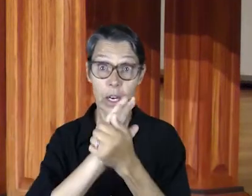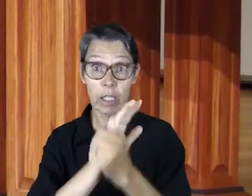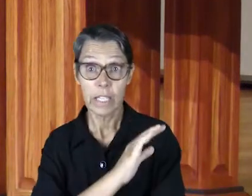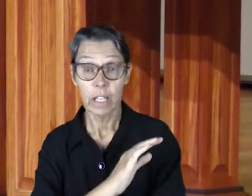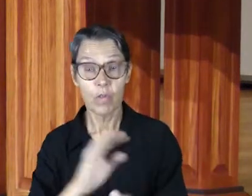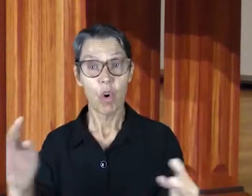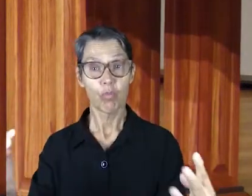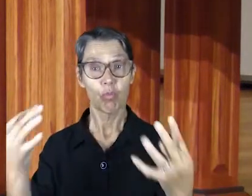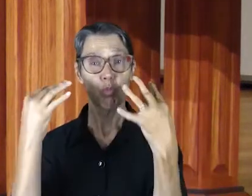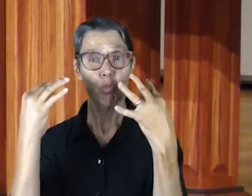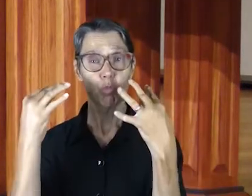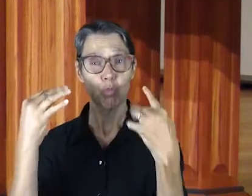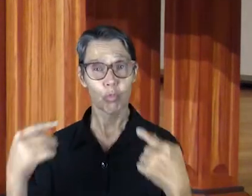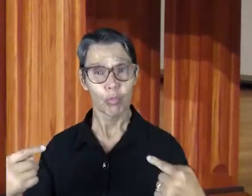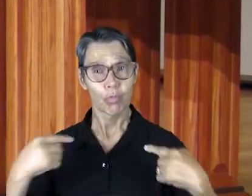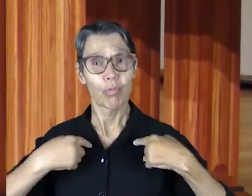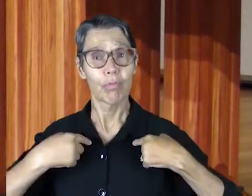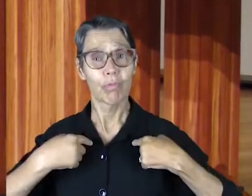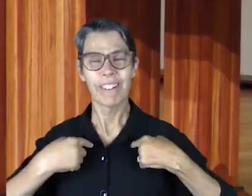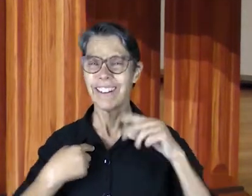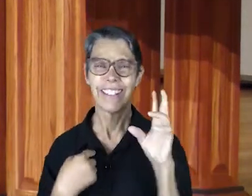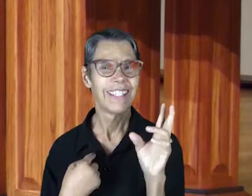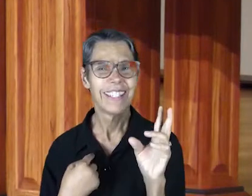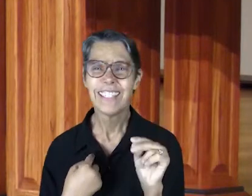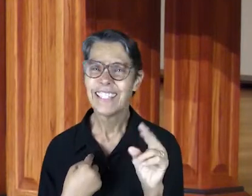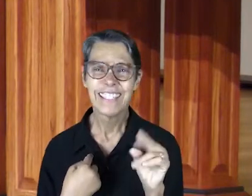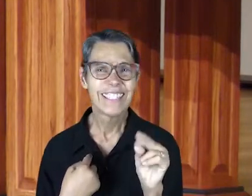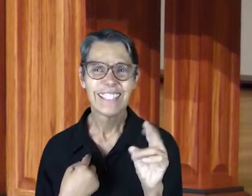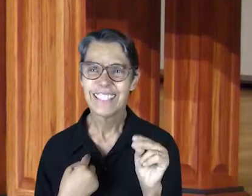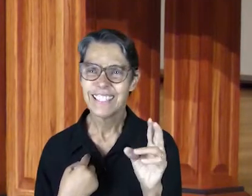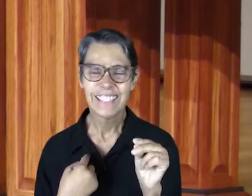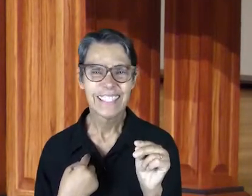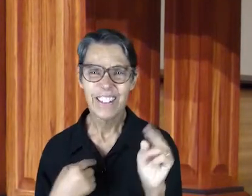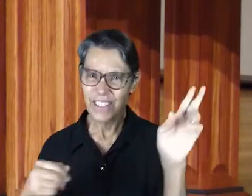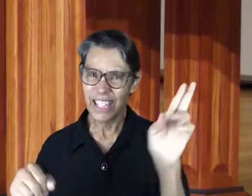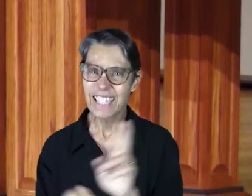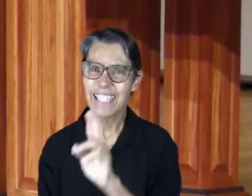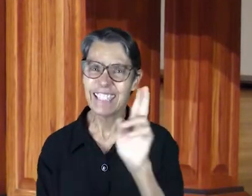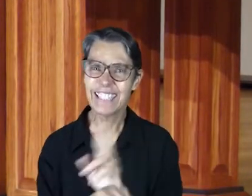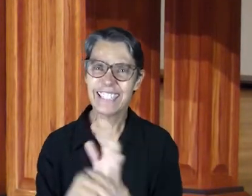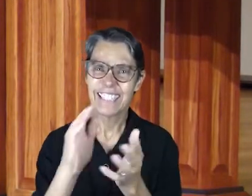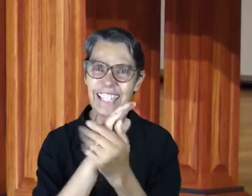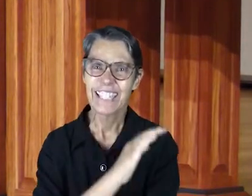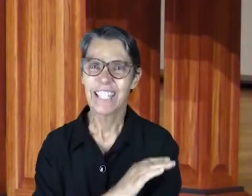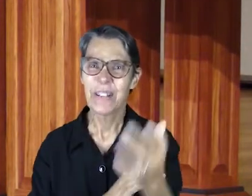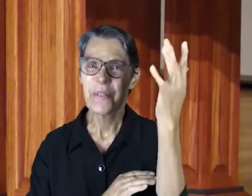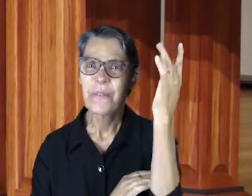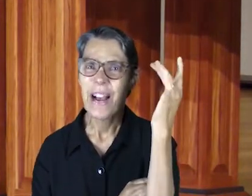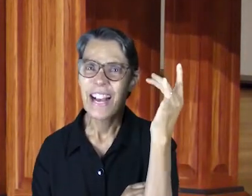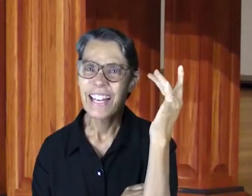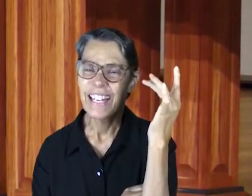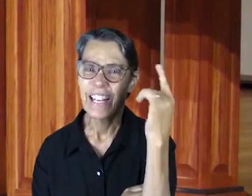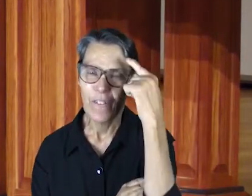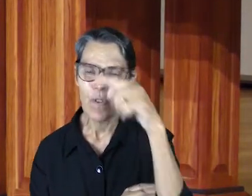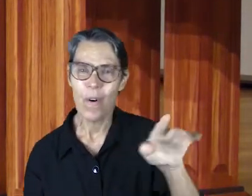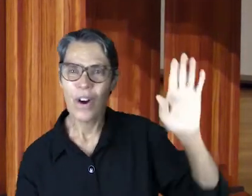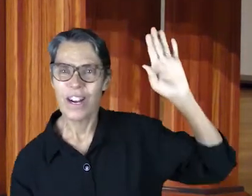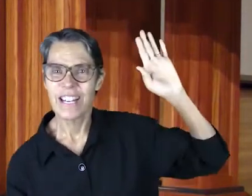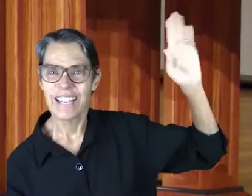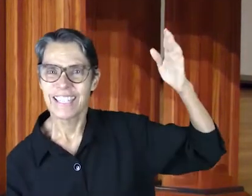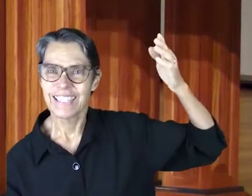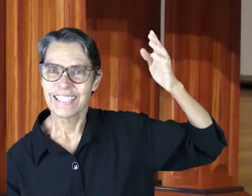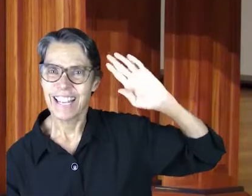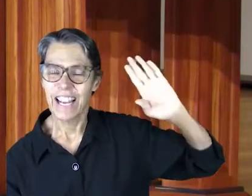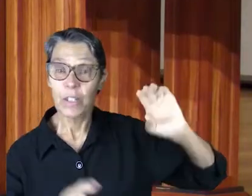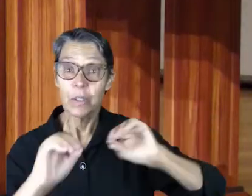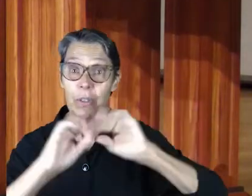have, some which put us out in the limelight. We aren't using those gifts for ourselves. We're using them as an instrument to be a light on